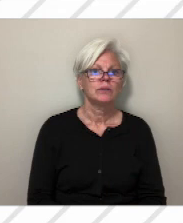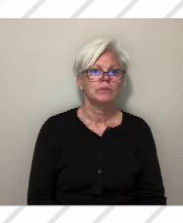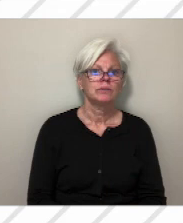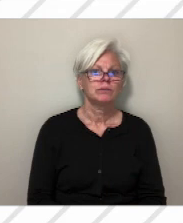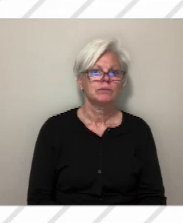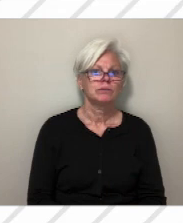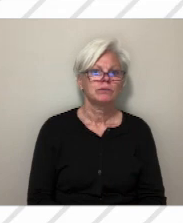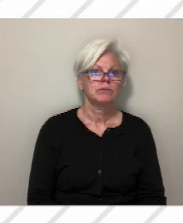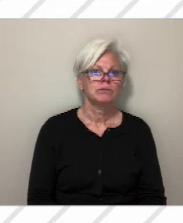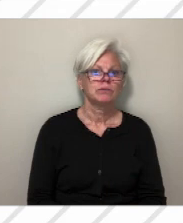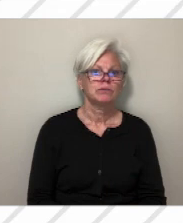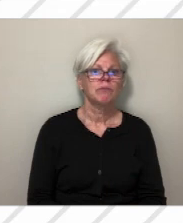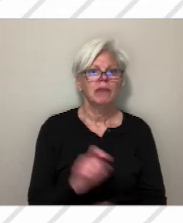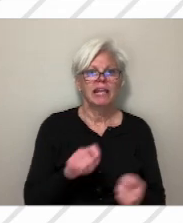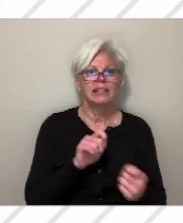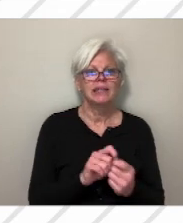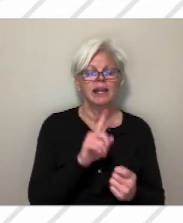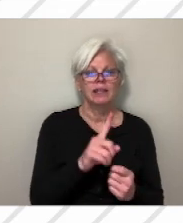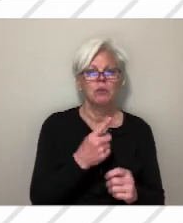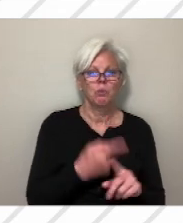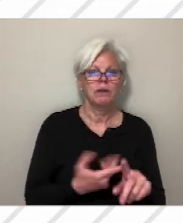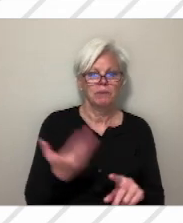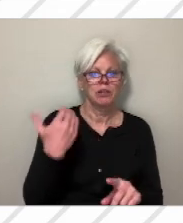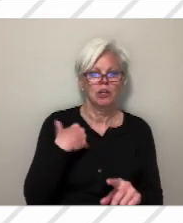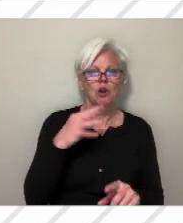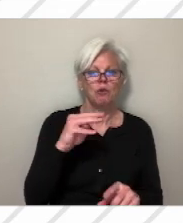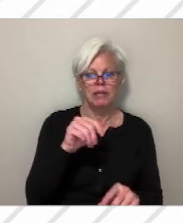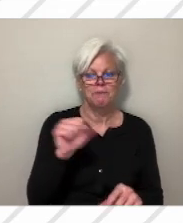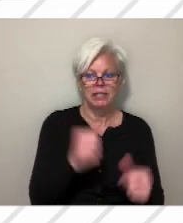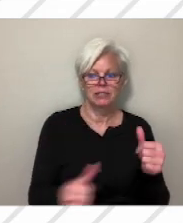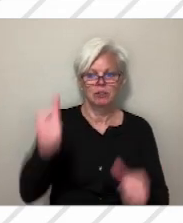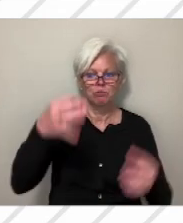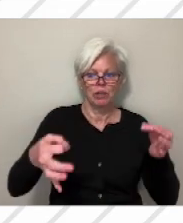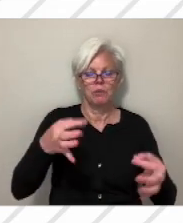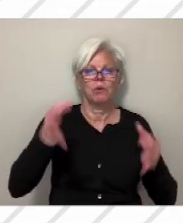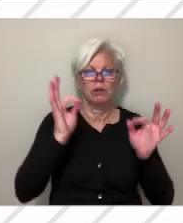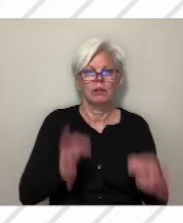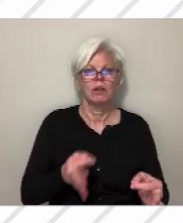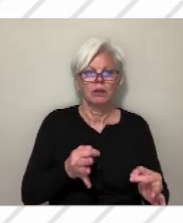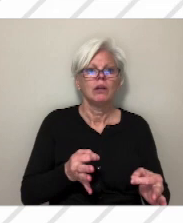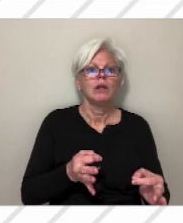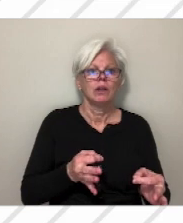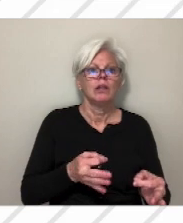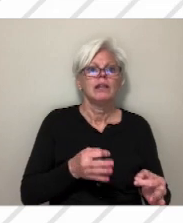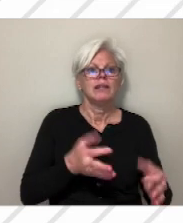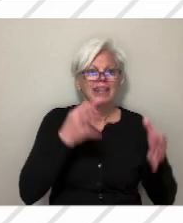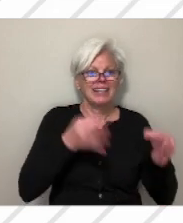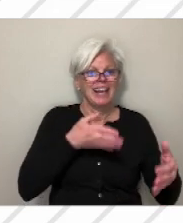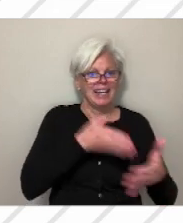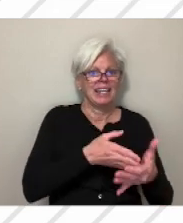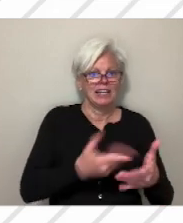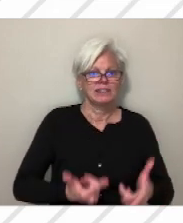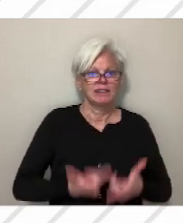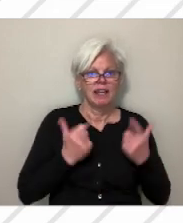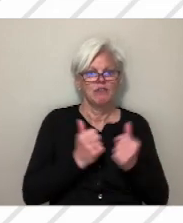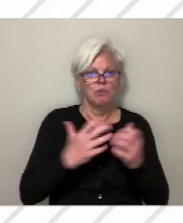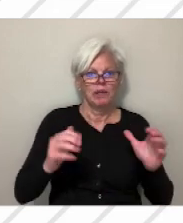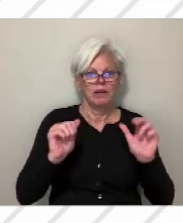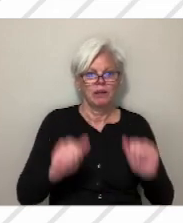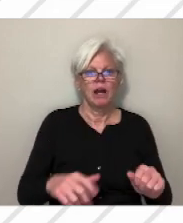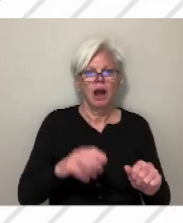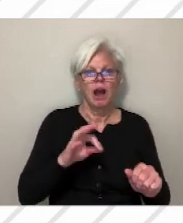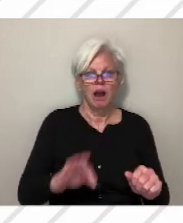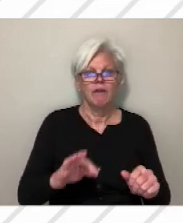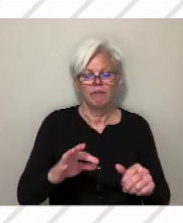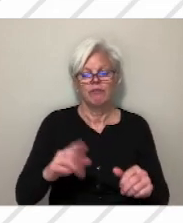Exactly a month ago, the Massachusetts Supreme Court ruled against life without the possibility of parole for emerging adults. Emerging